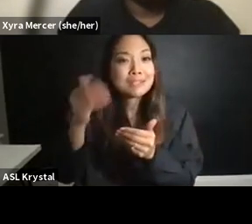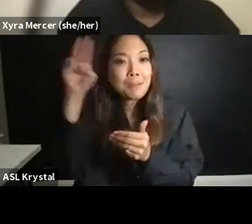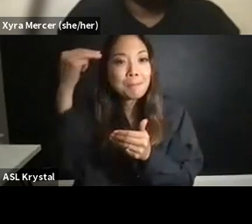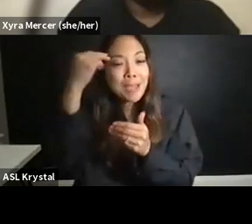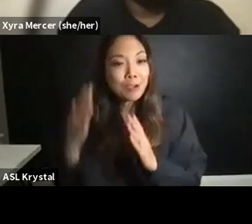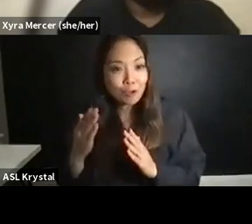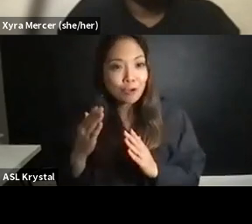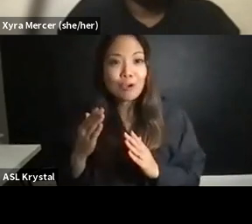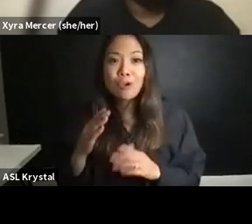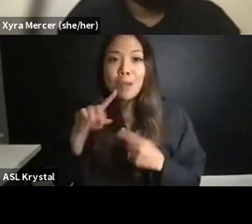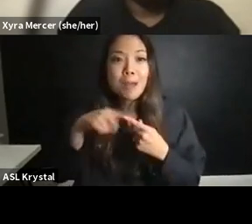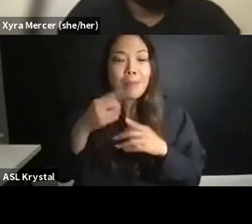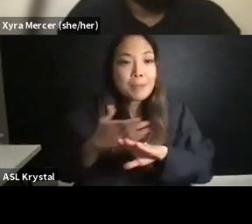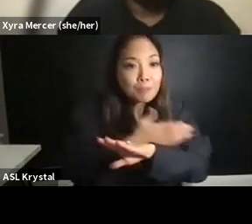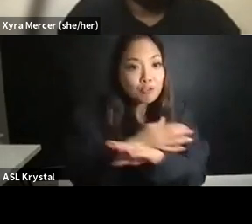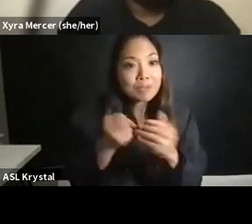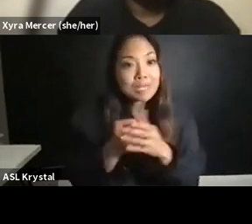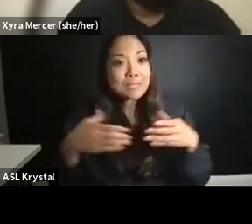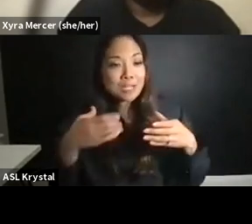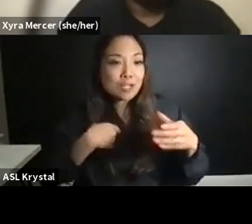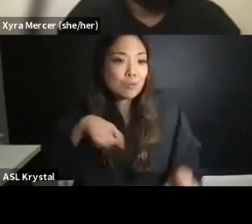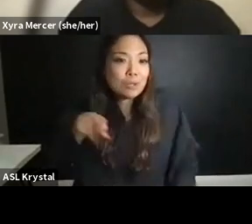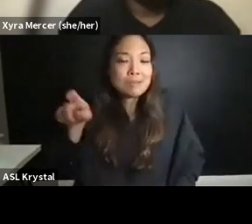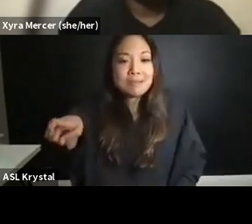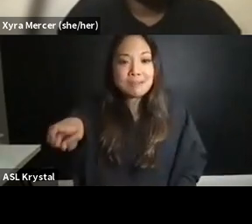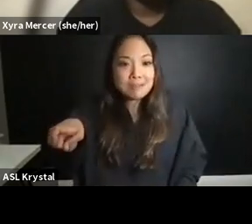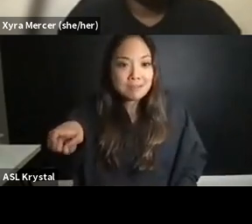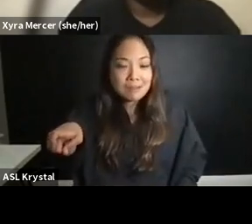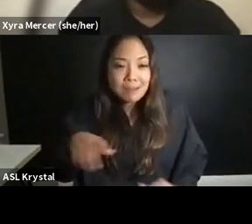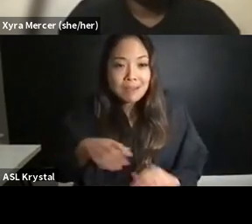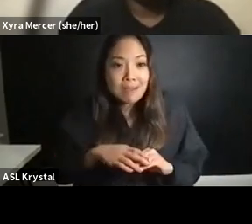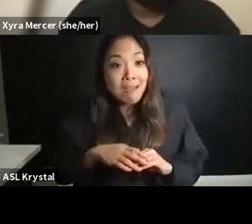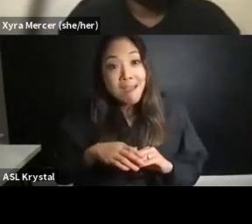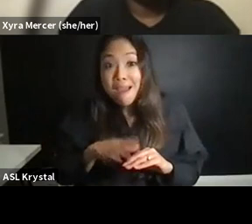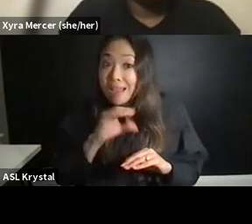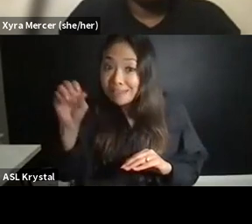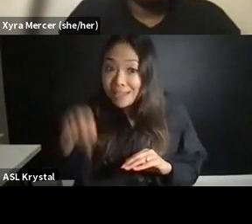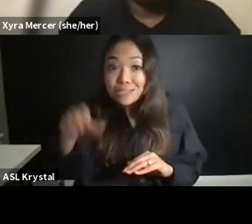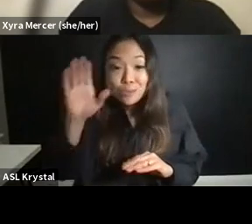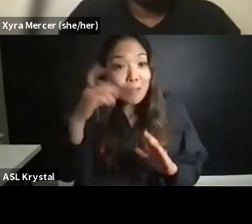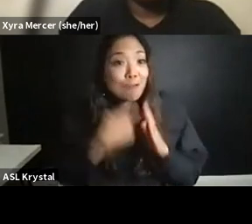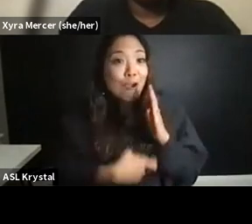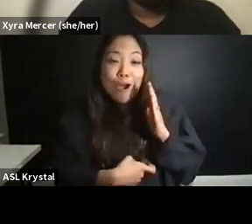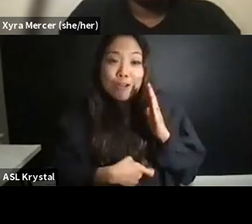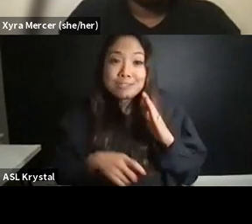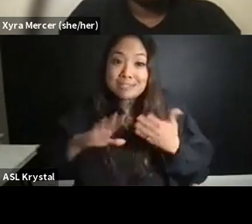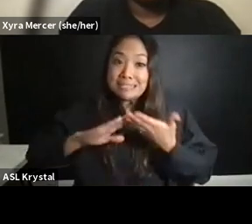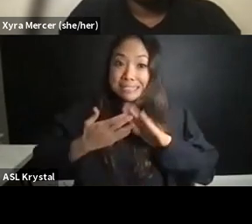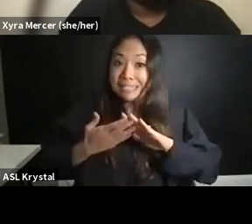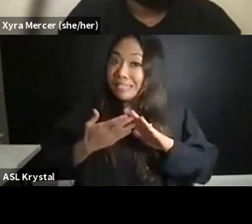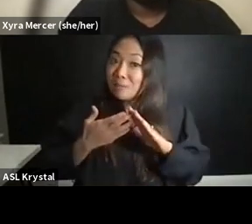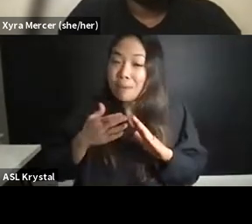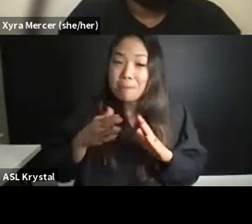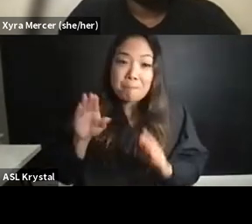improvements and expansions that we need um and it's going to cost the city billions of dollars